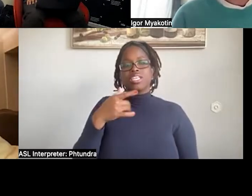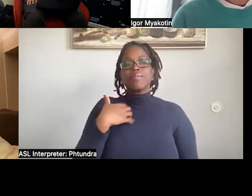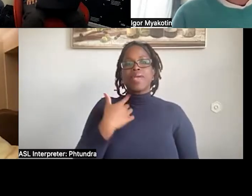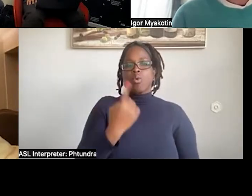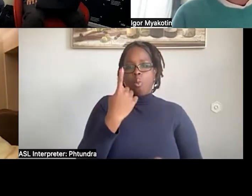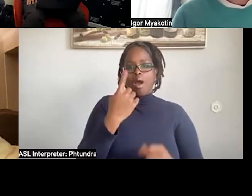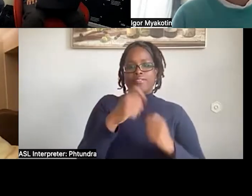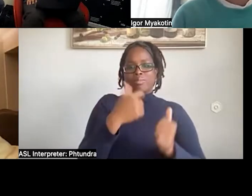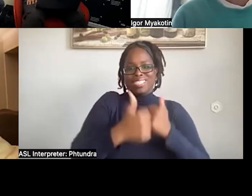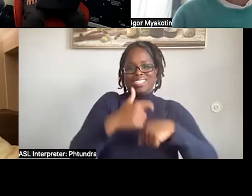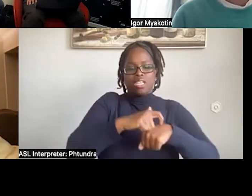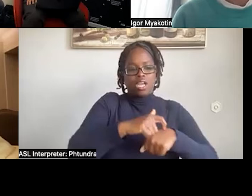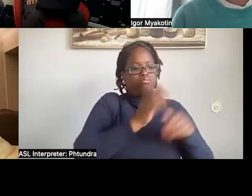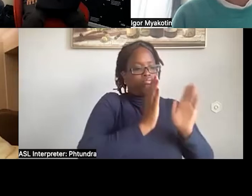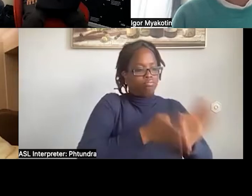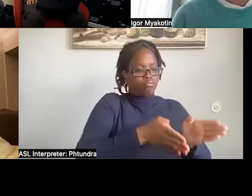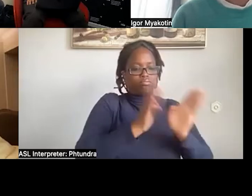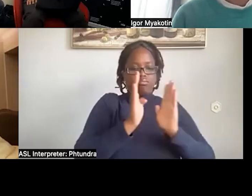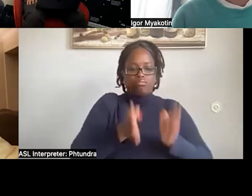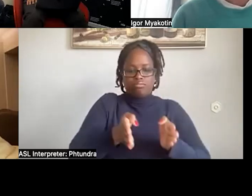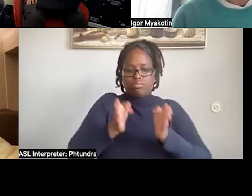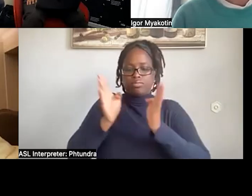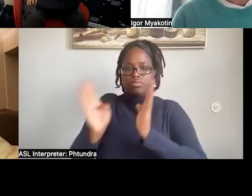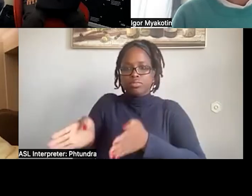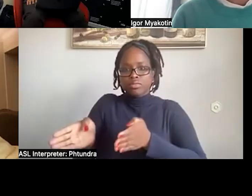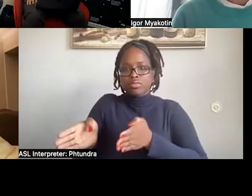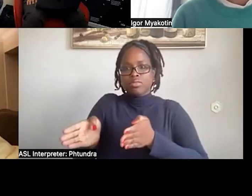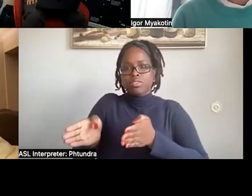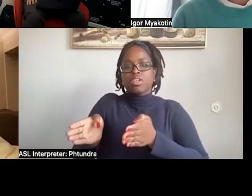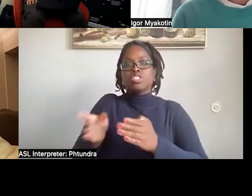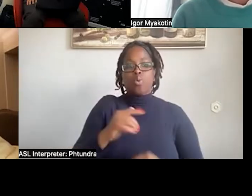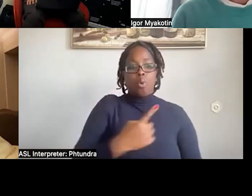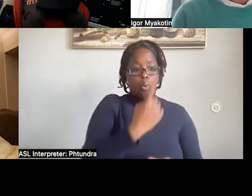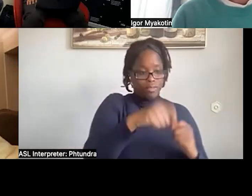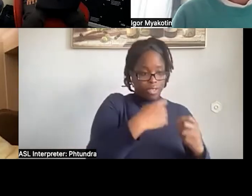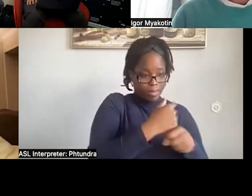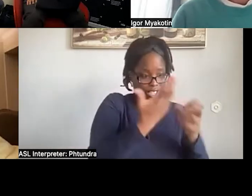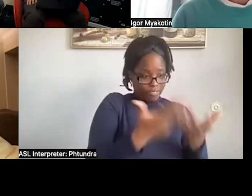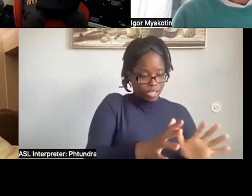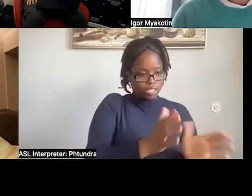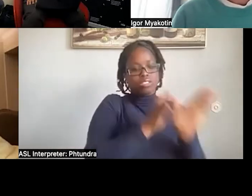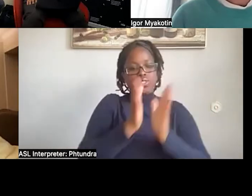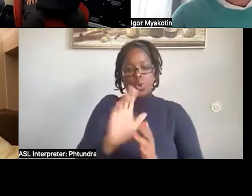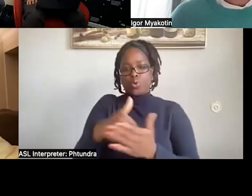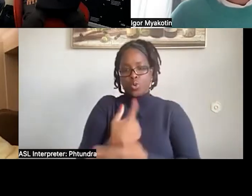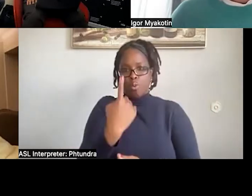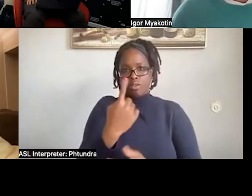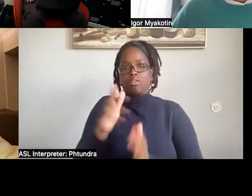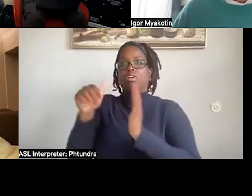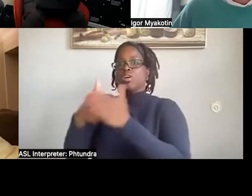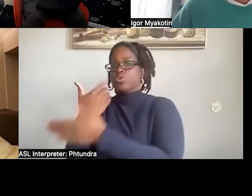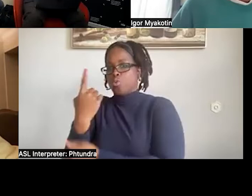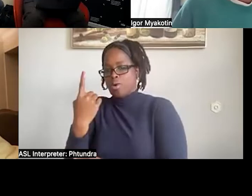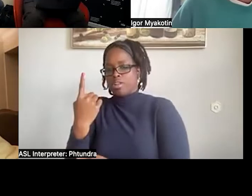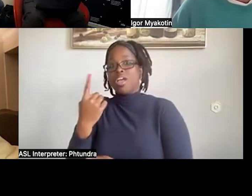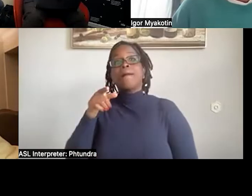he started with the project, he ended, and after that he started a second project, for example. When you are here,